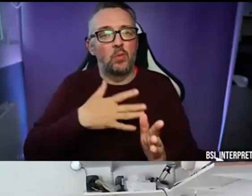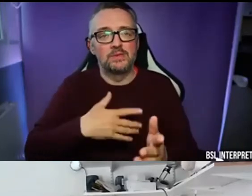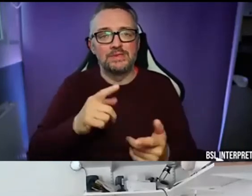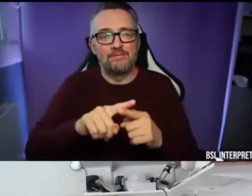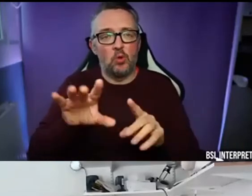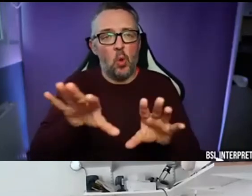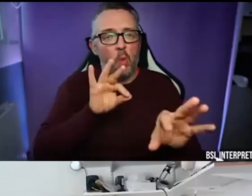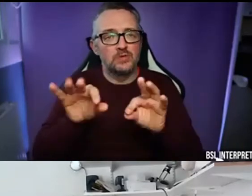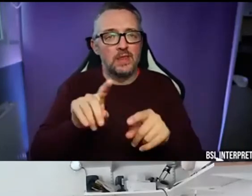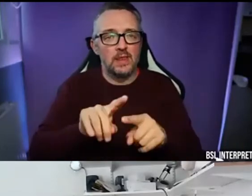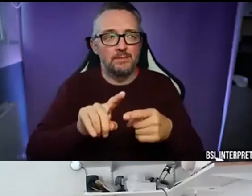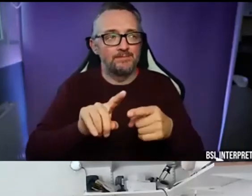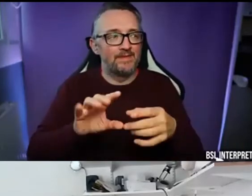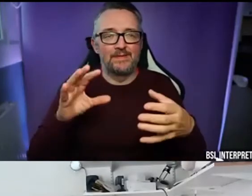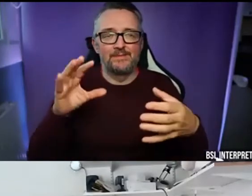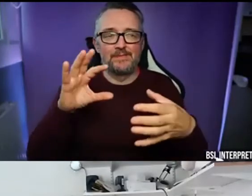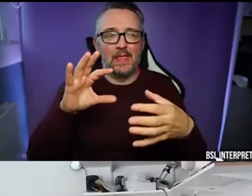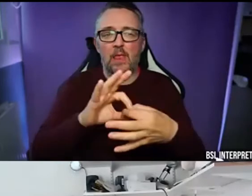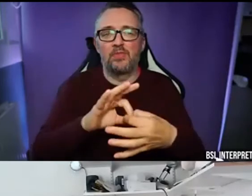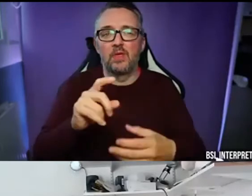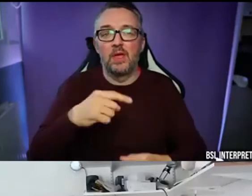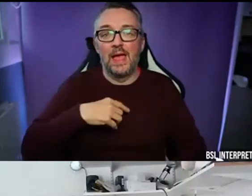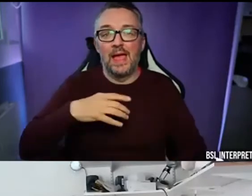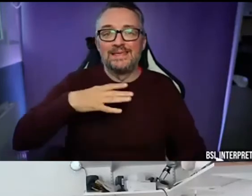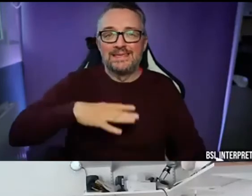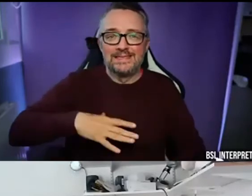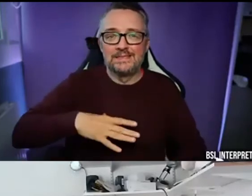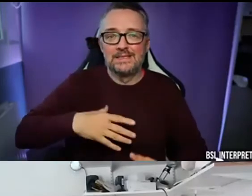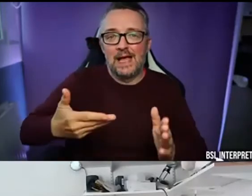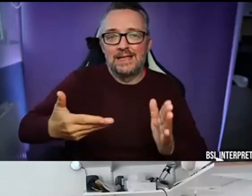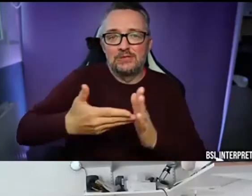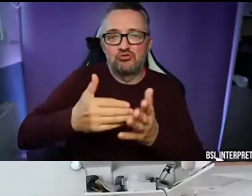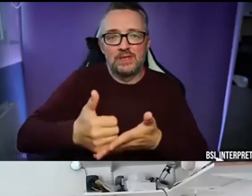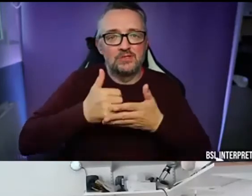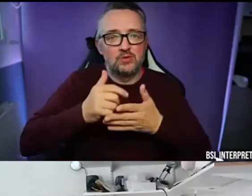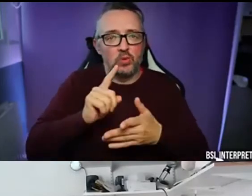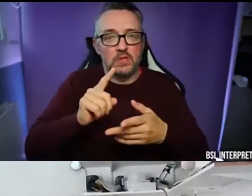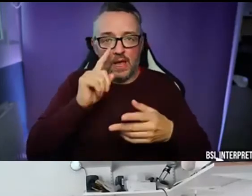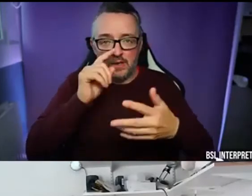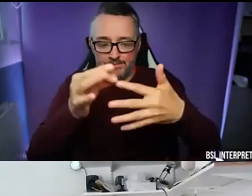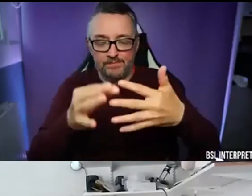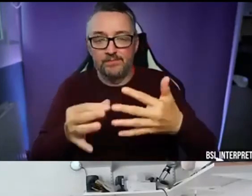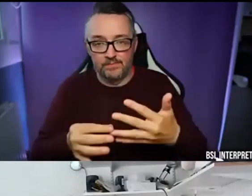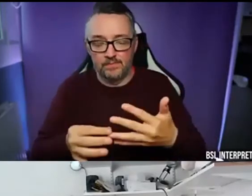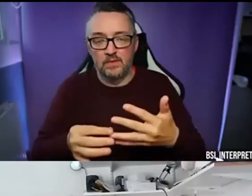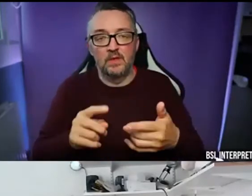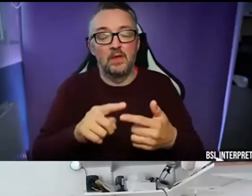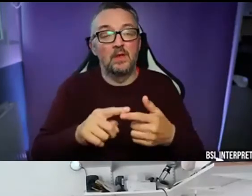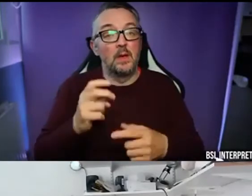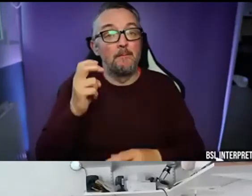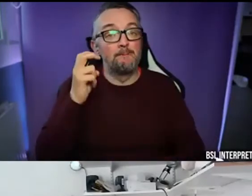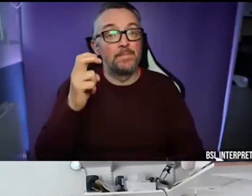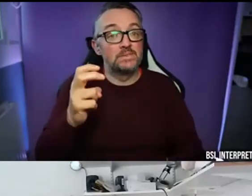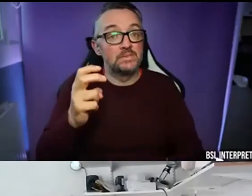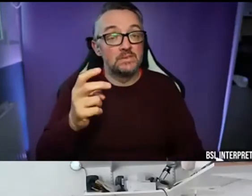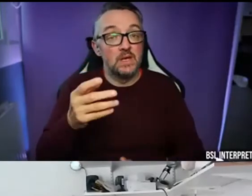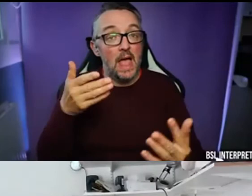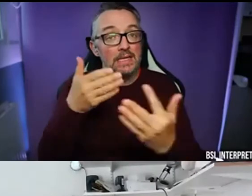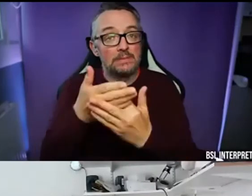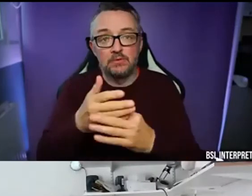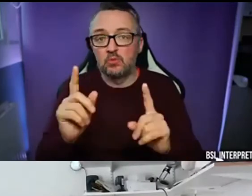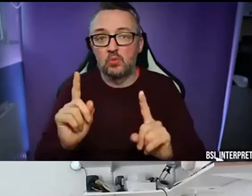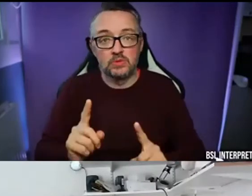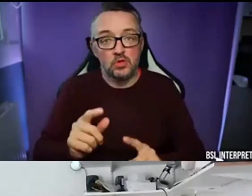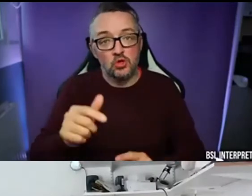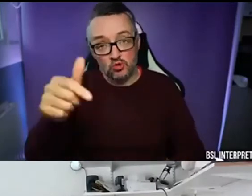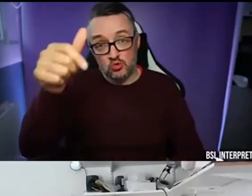need. Thinking very much about the buses, how accessible buses are, so that you know when you're booking